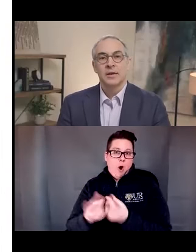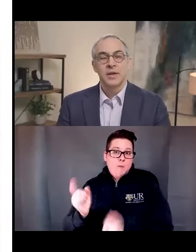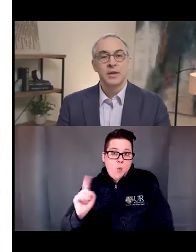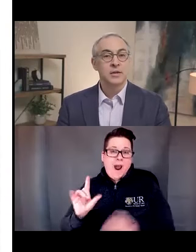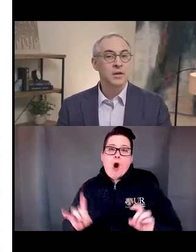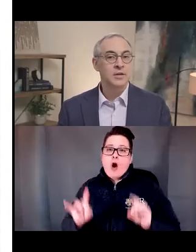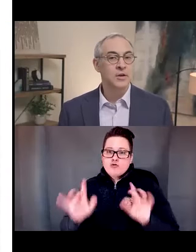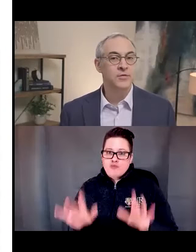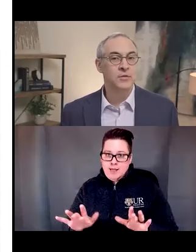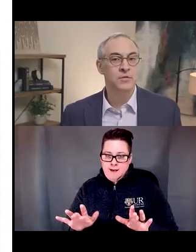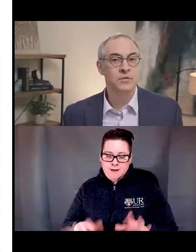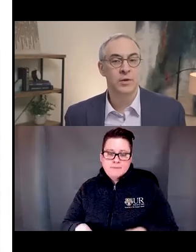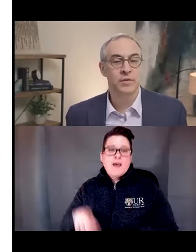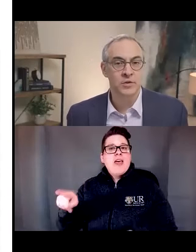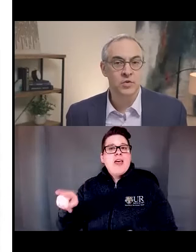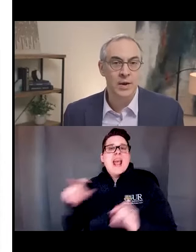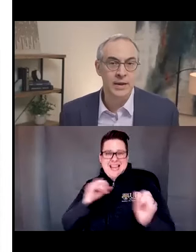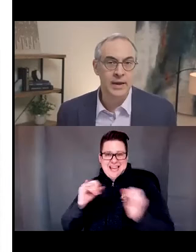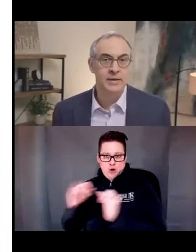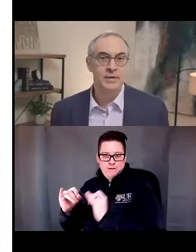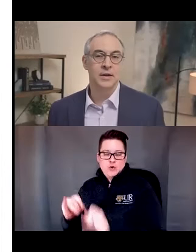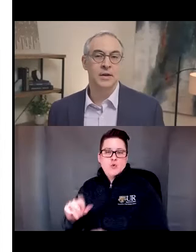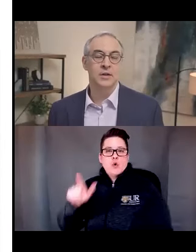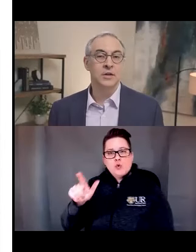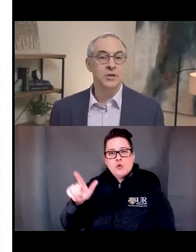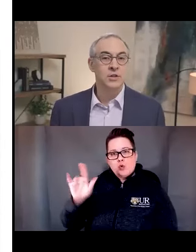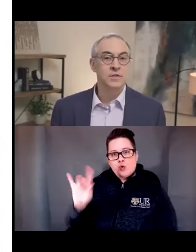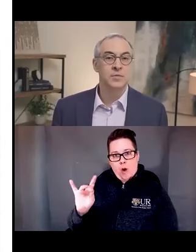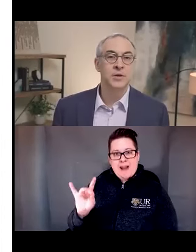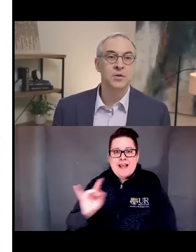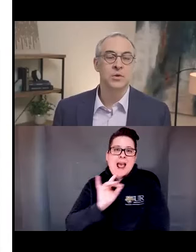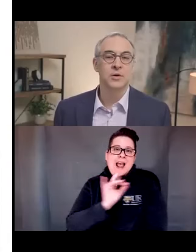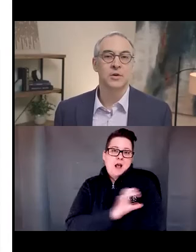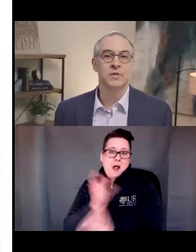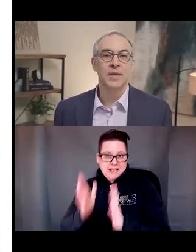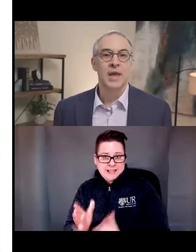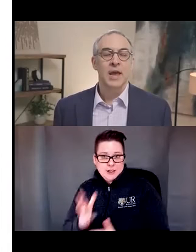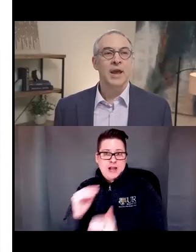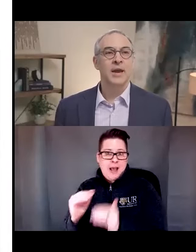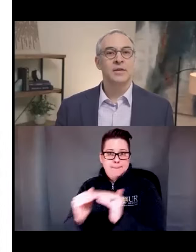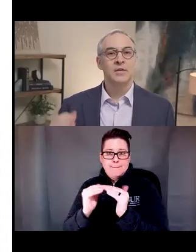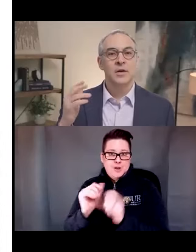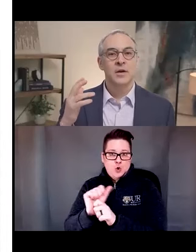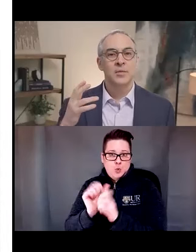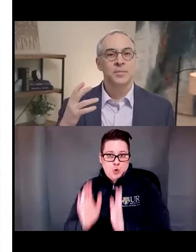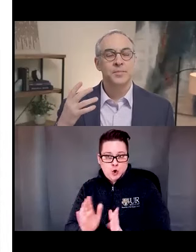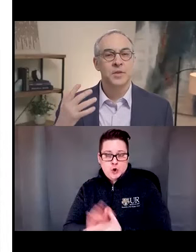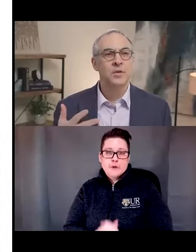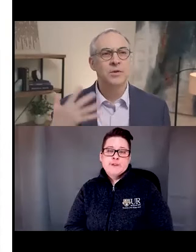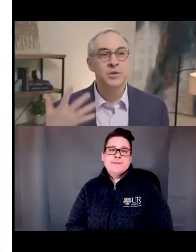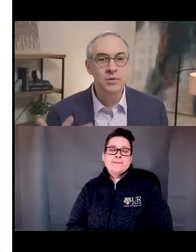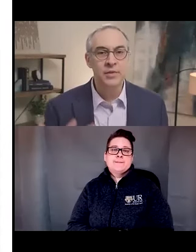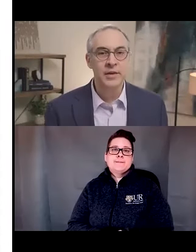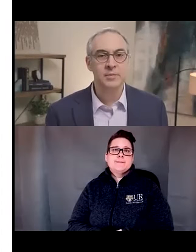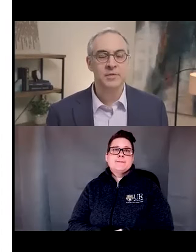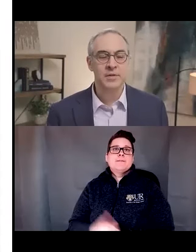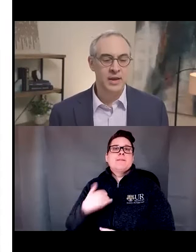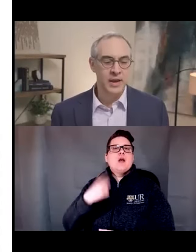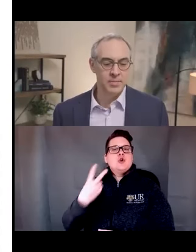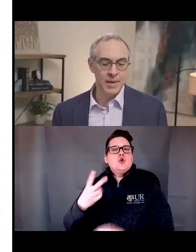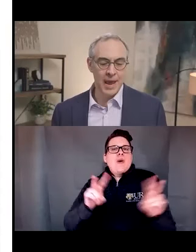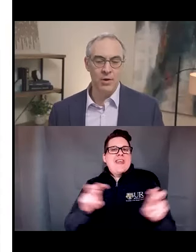And they conducted interviews with 28 clinicians and peer workers. And there were two